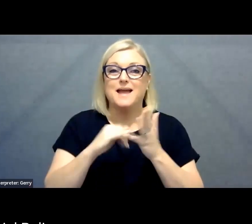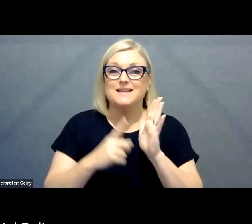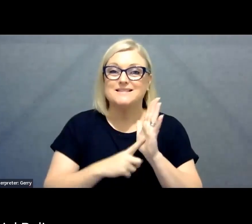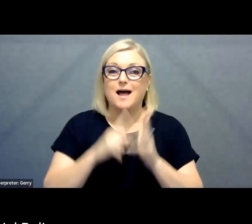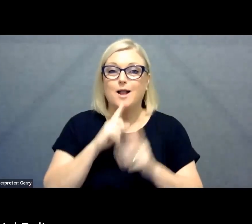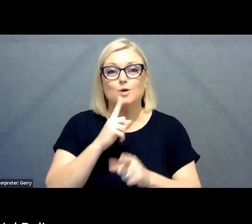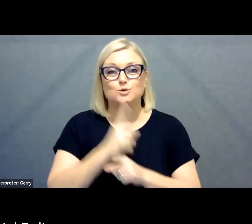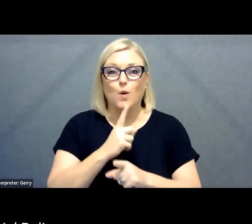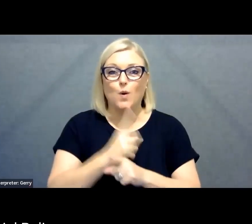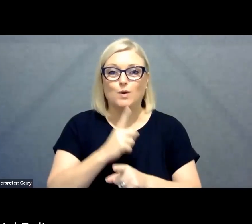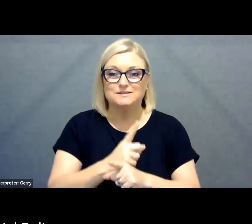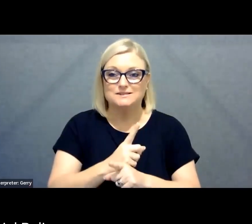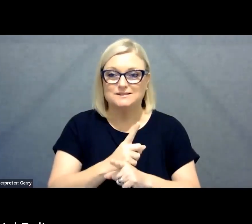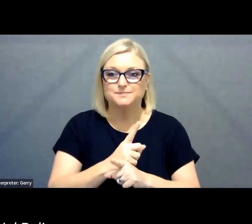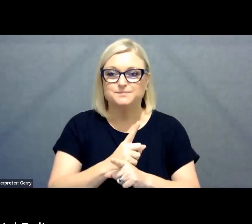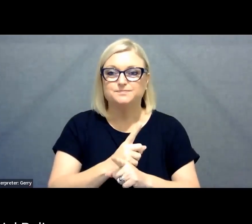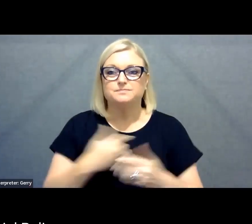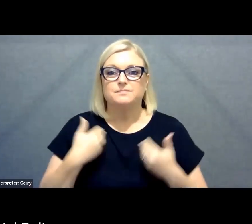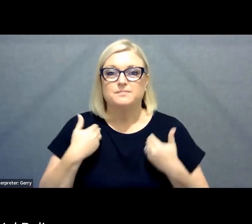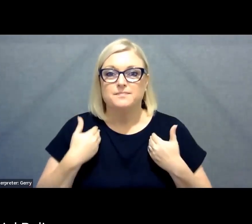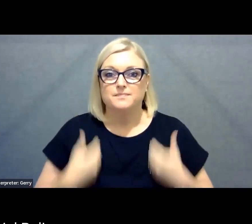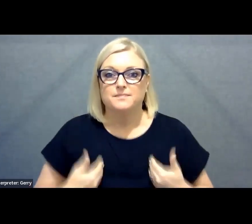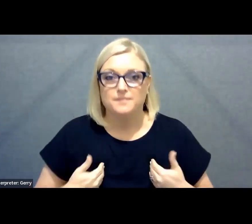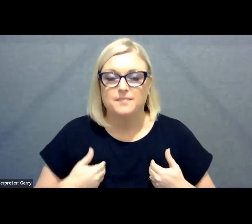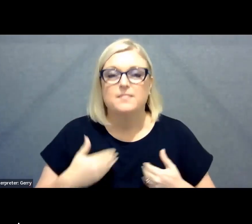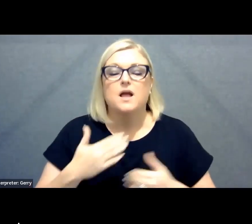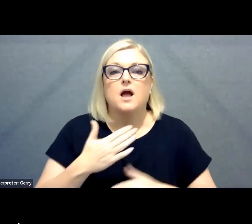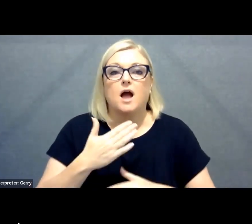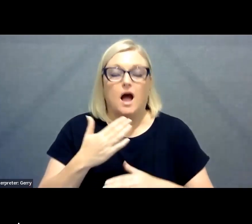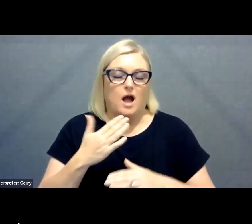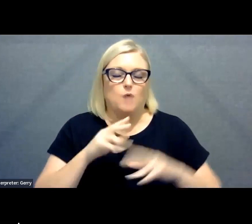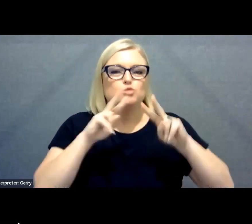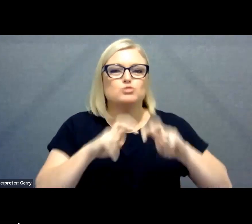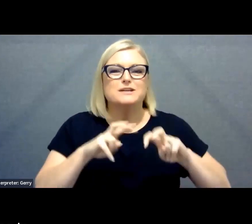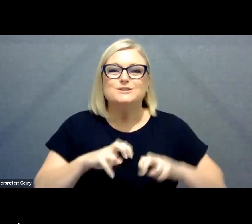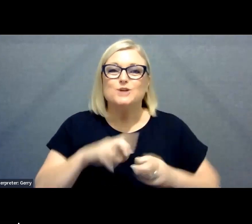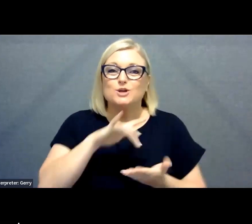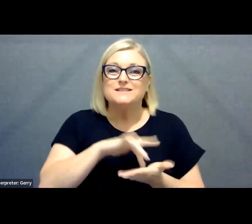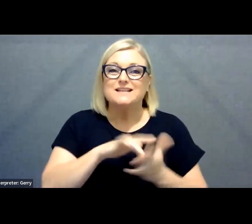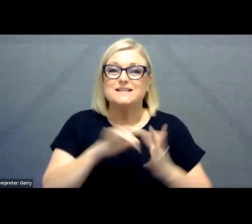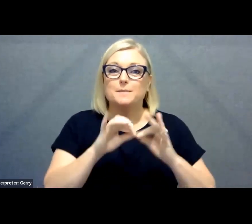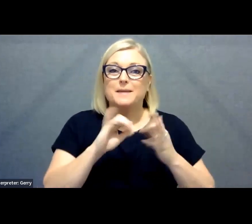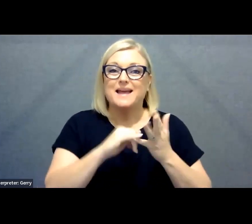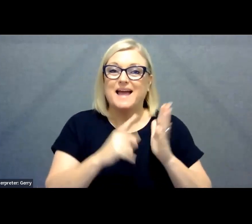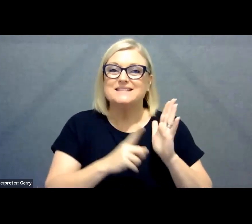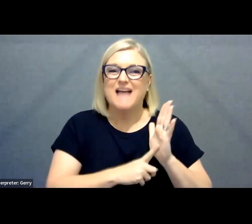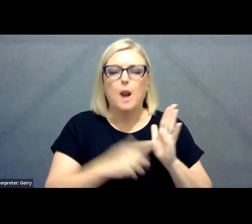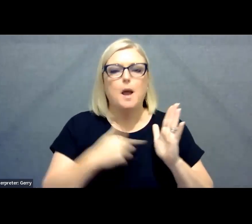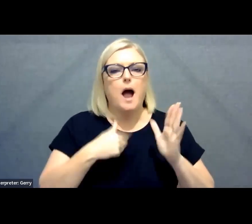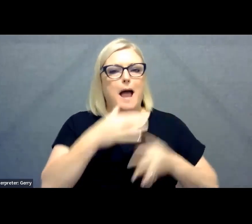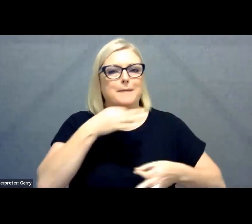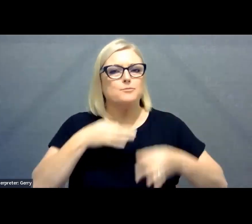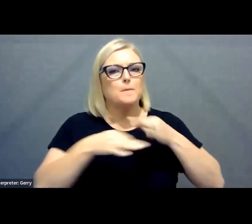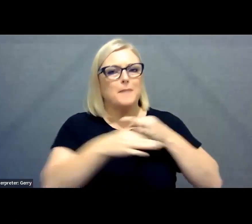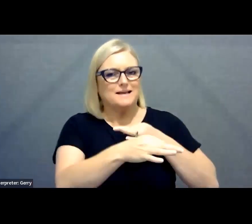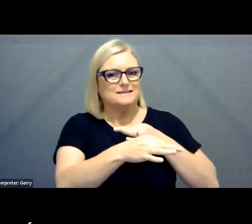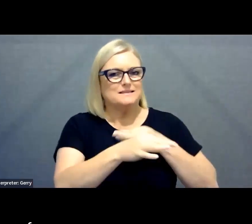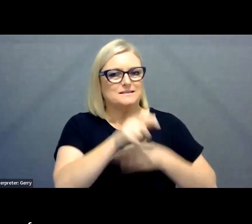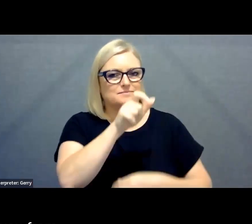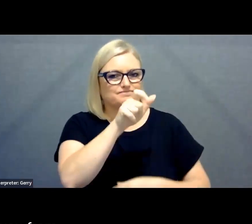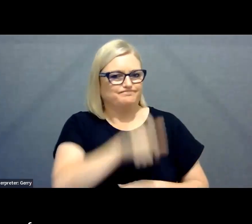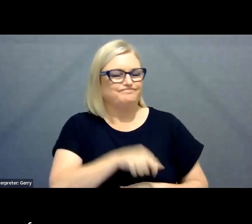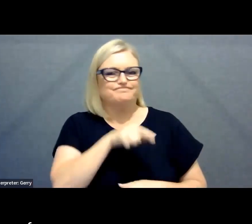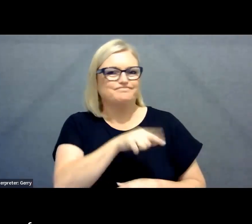Research Fellow in the Social Policy and Research Centre at BSL, and I'm filling in for Dina Bowman, who couldn't be with us today.